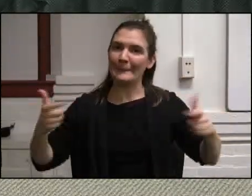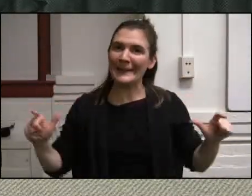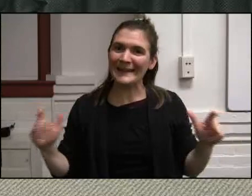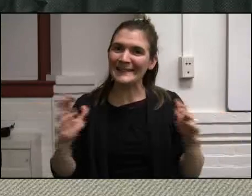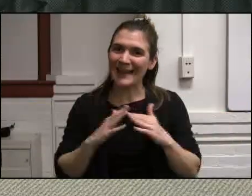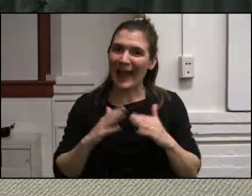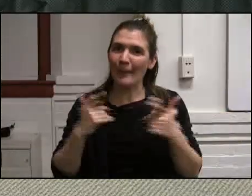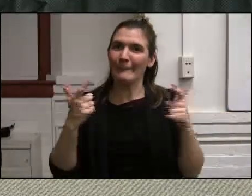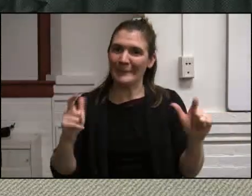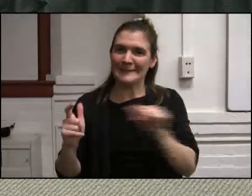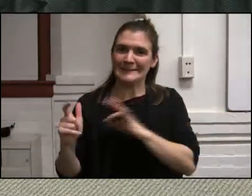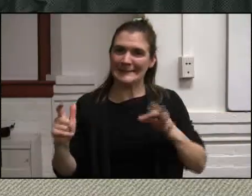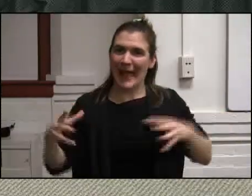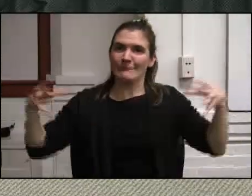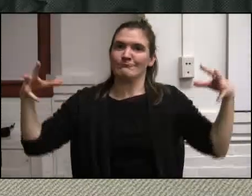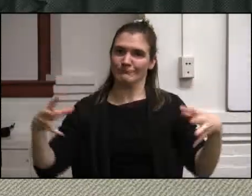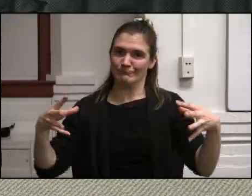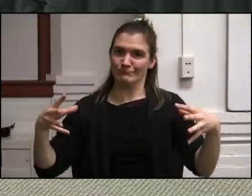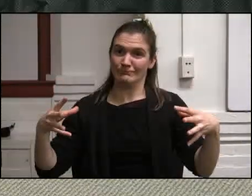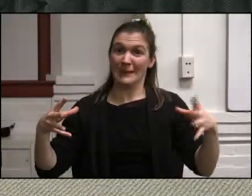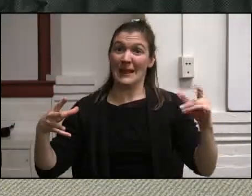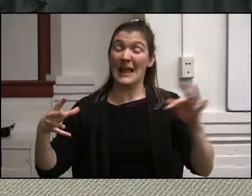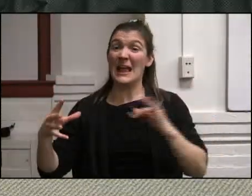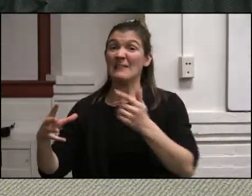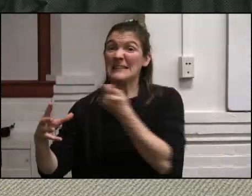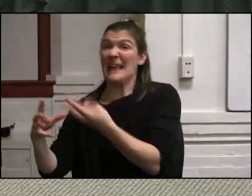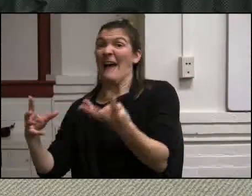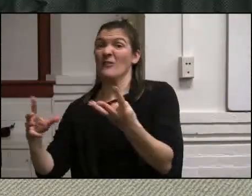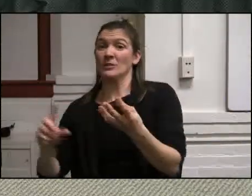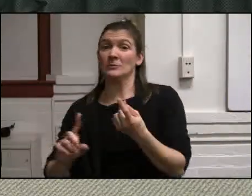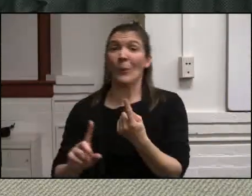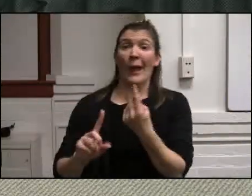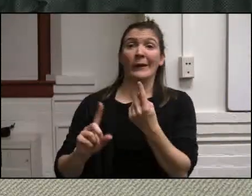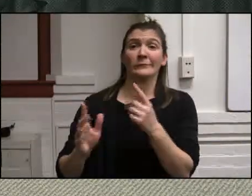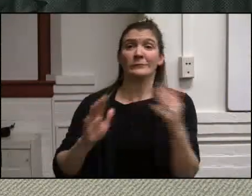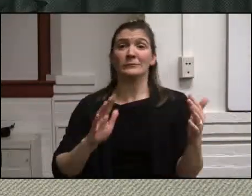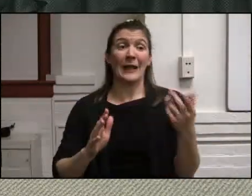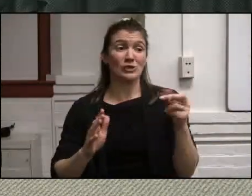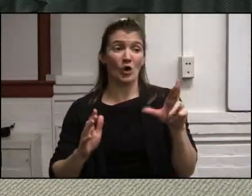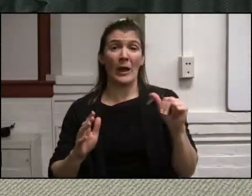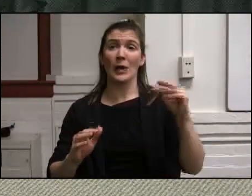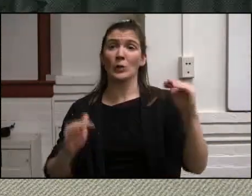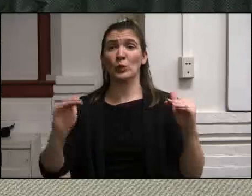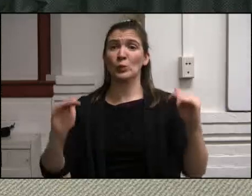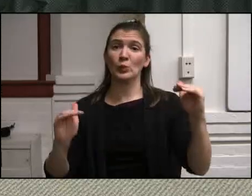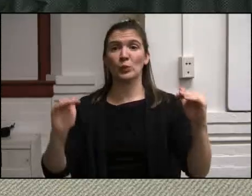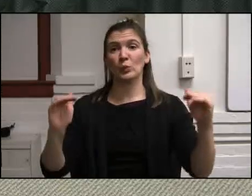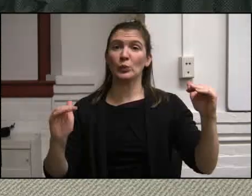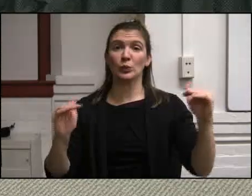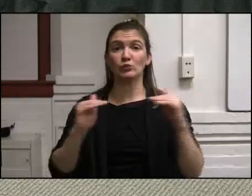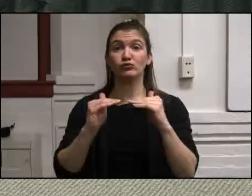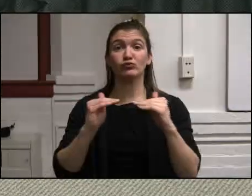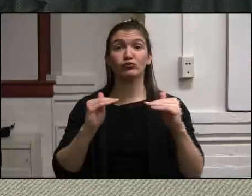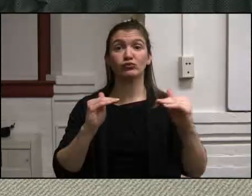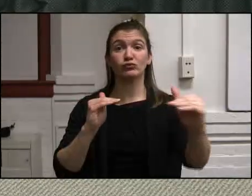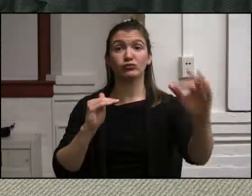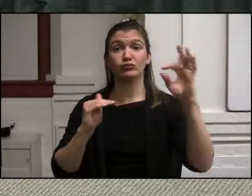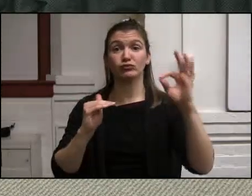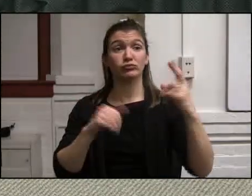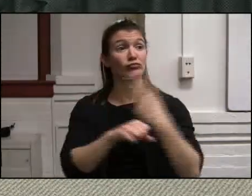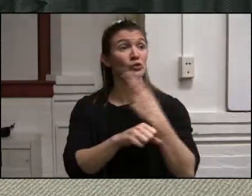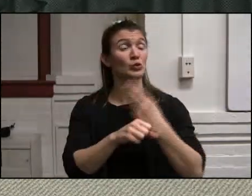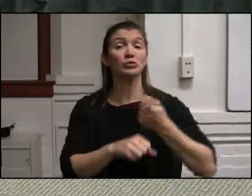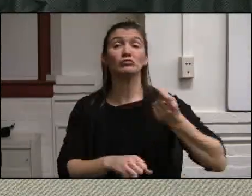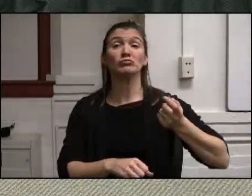that the impact to the HRA portion of our budget has been really consistent.